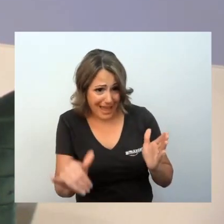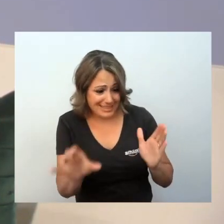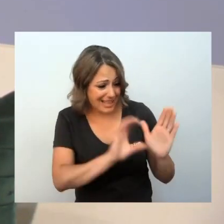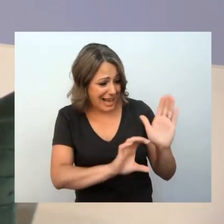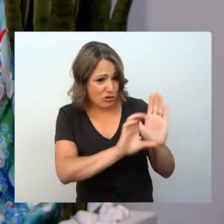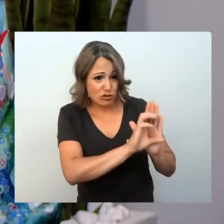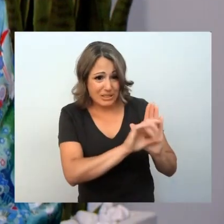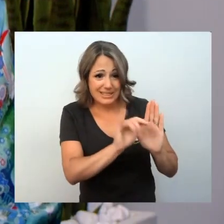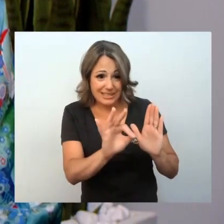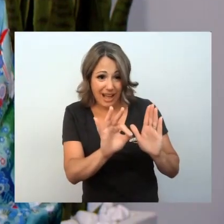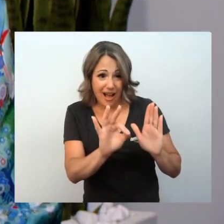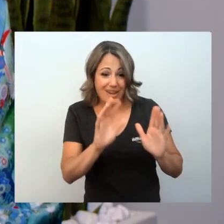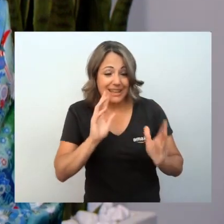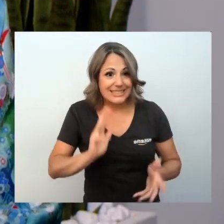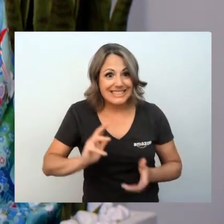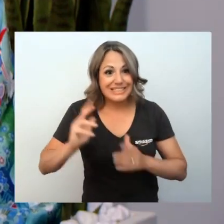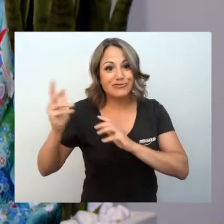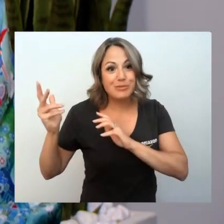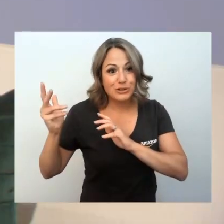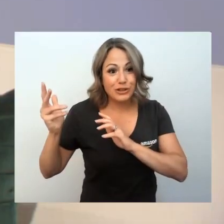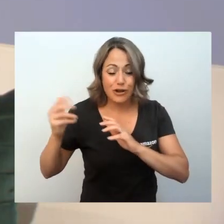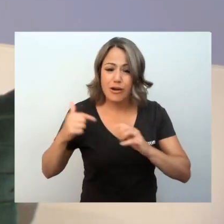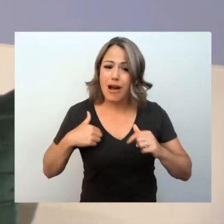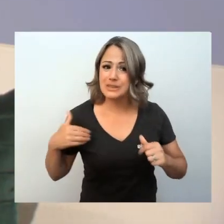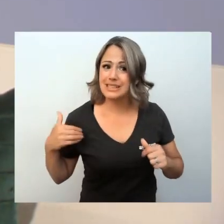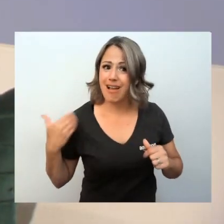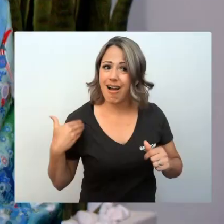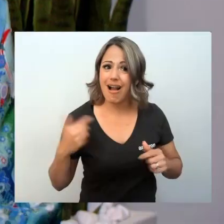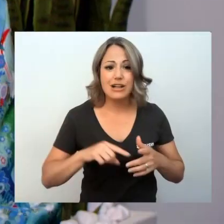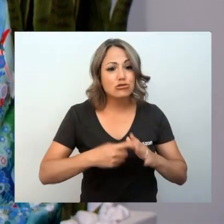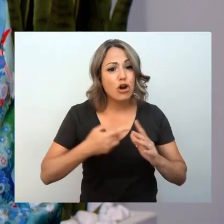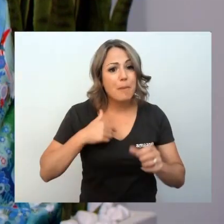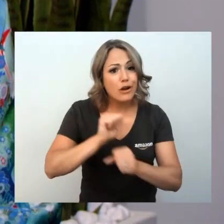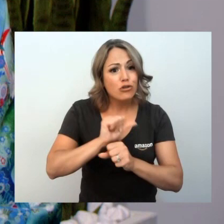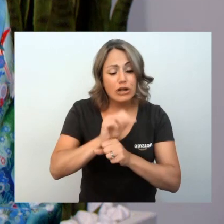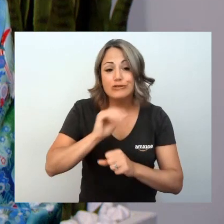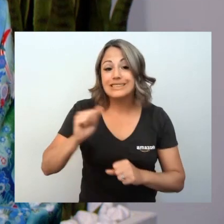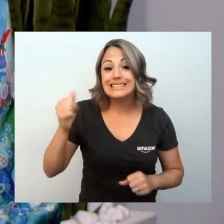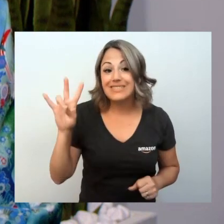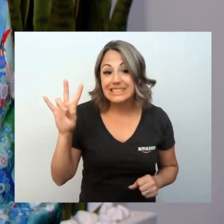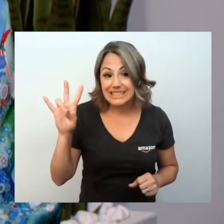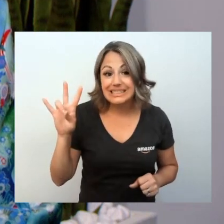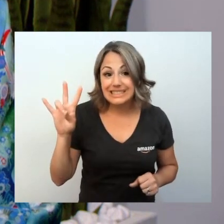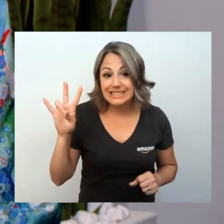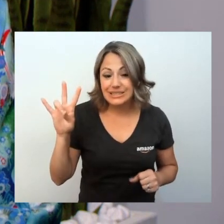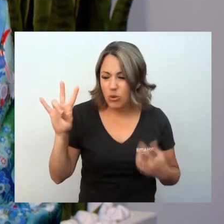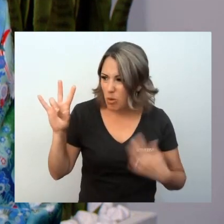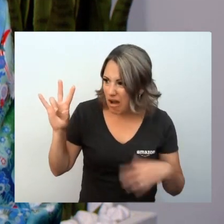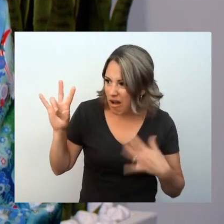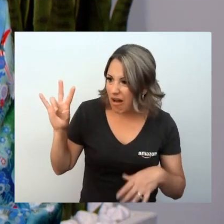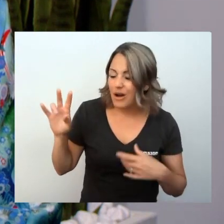so young at the time. I actually started my career at 17 years old. Wow, that's so incredible. It's something